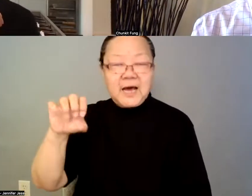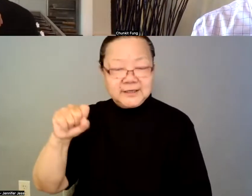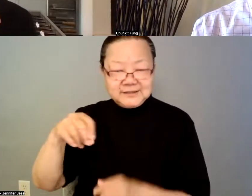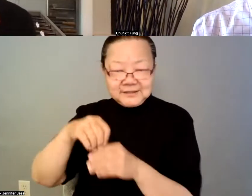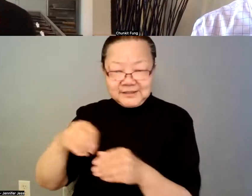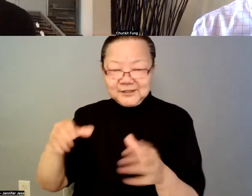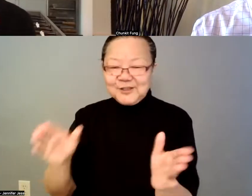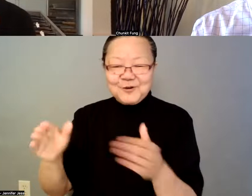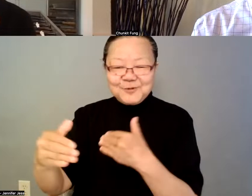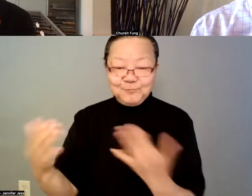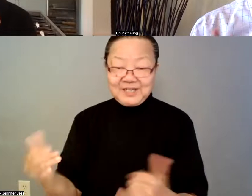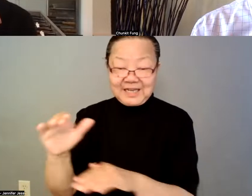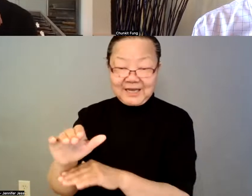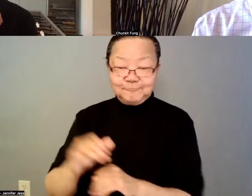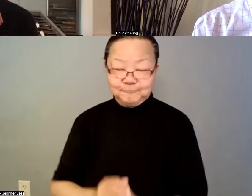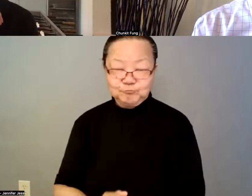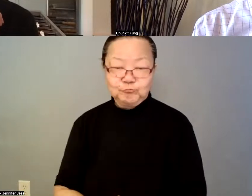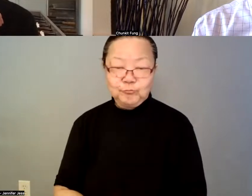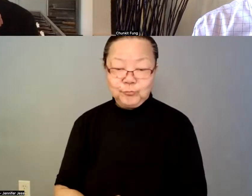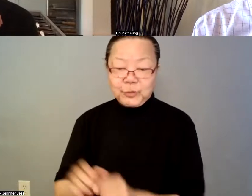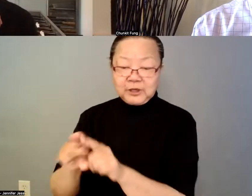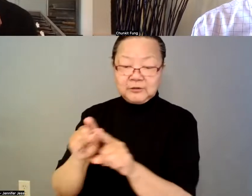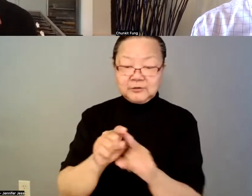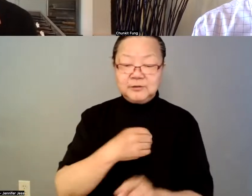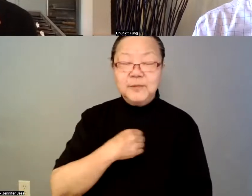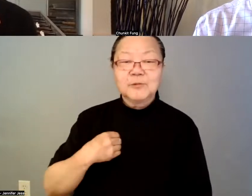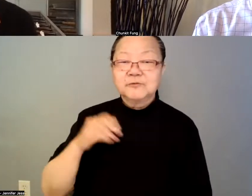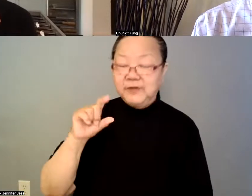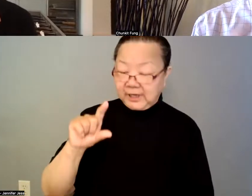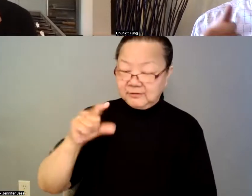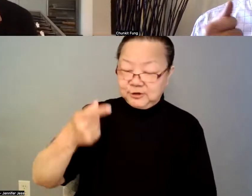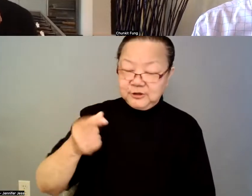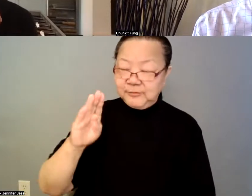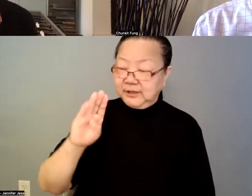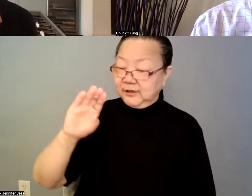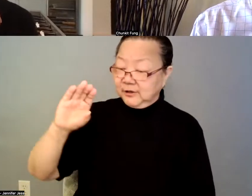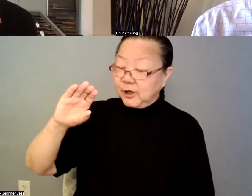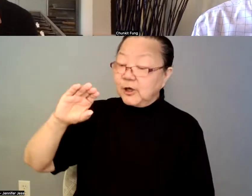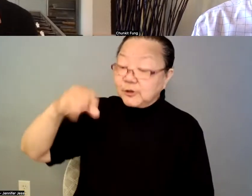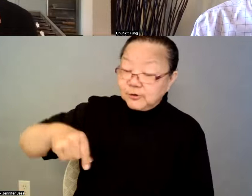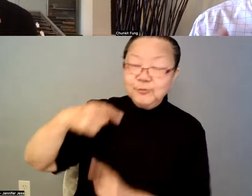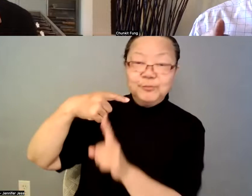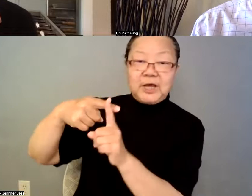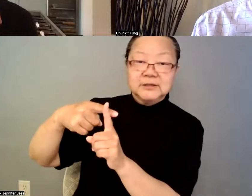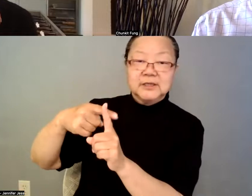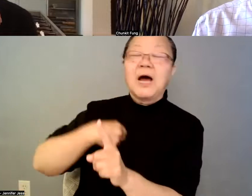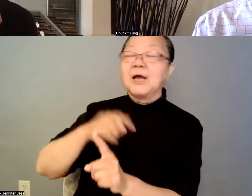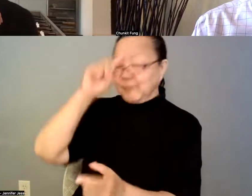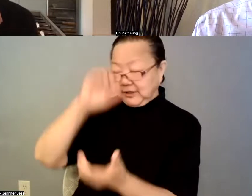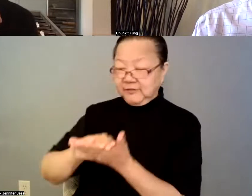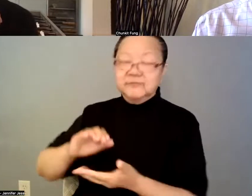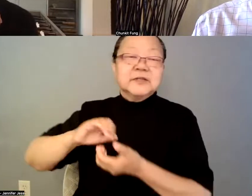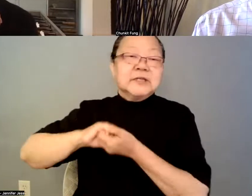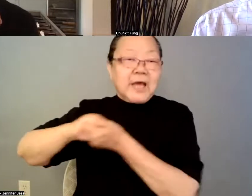And as a member of the LGBTQ plus community, I really believe in allyship to make any